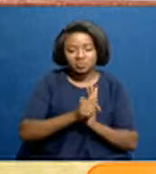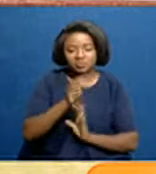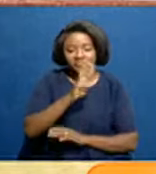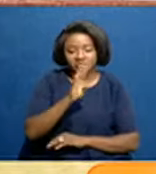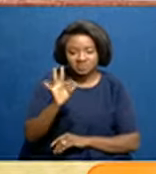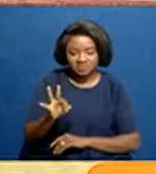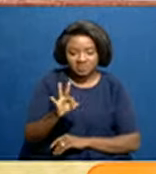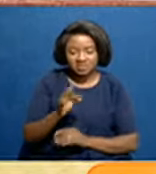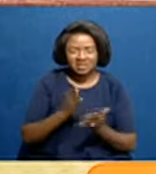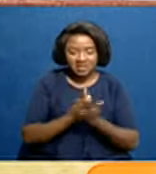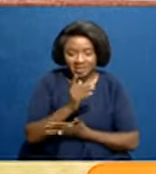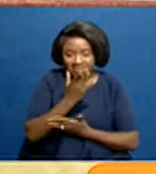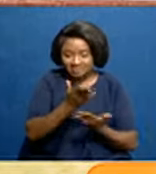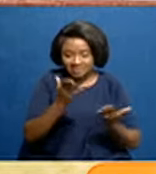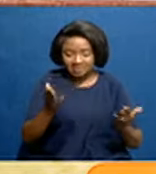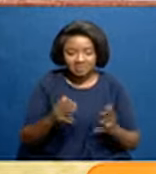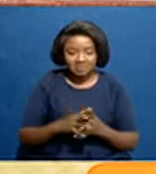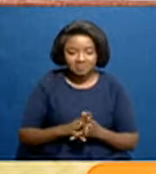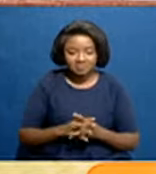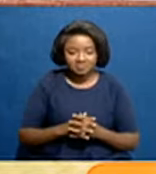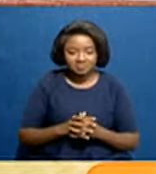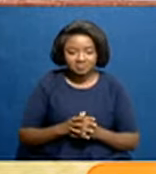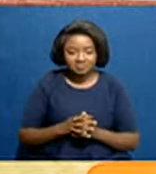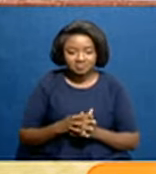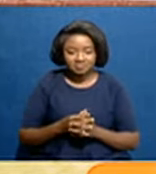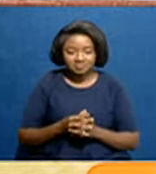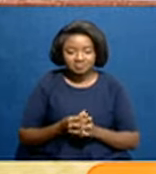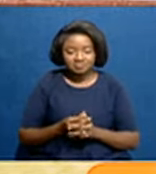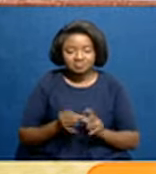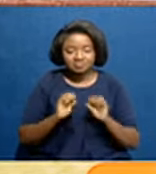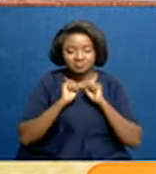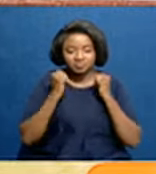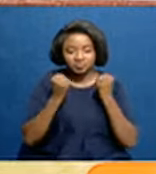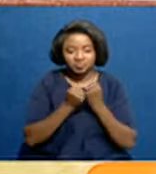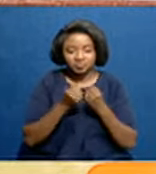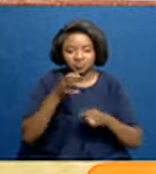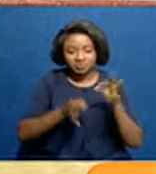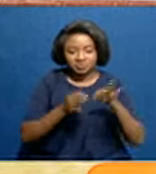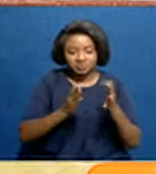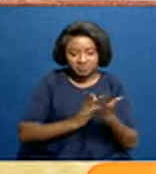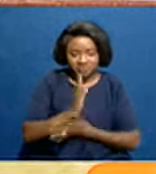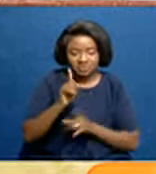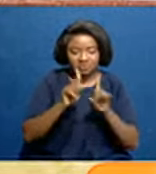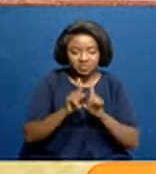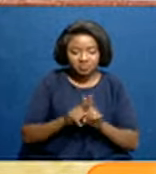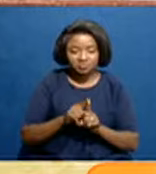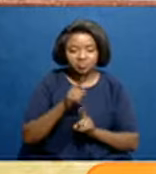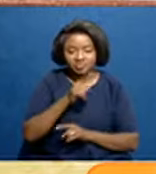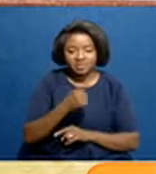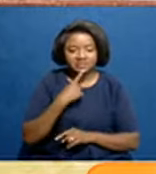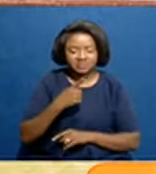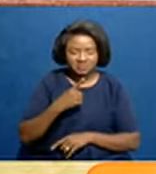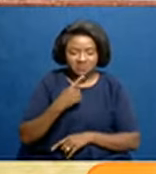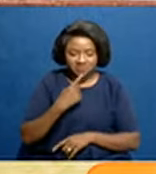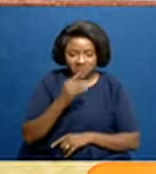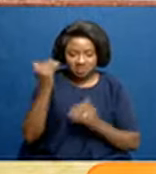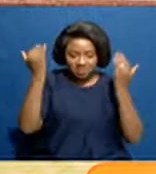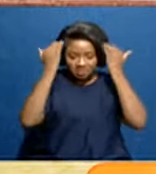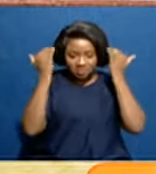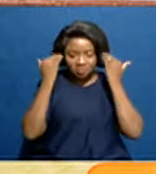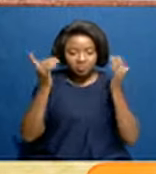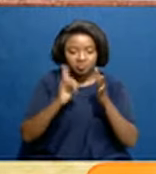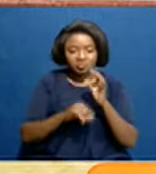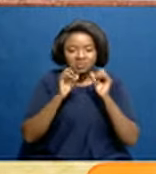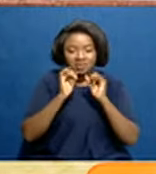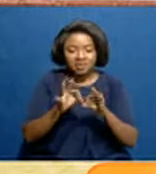Article 43 rights are the social justice rights. And then it says, it actually tells the court that if